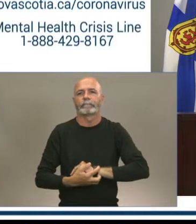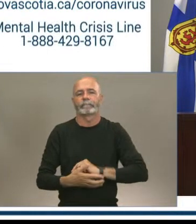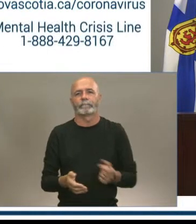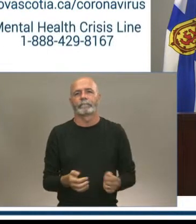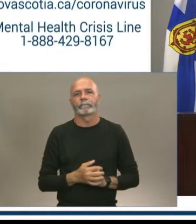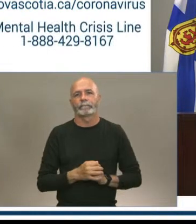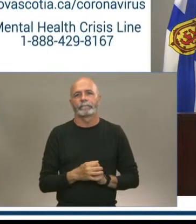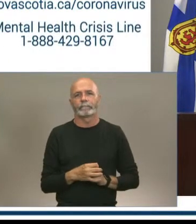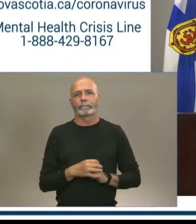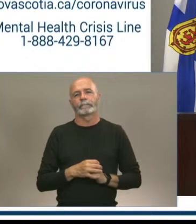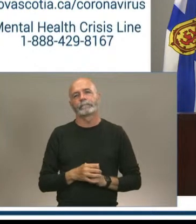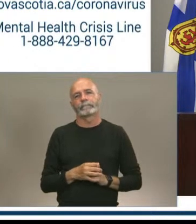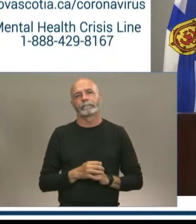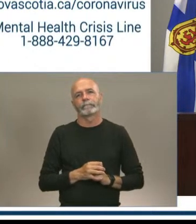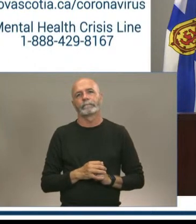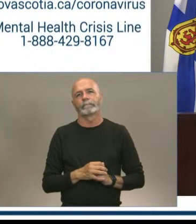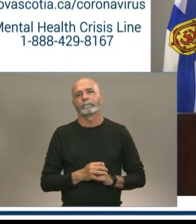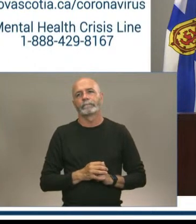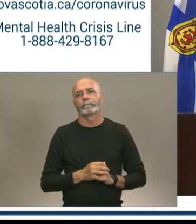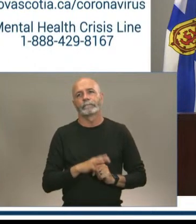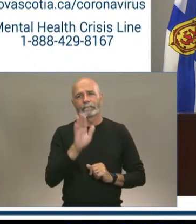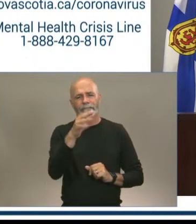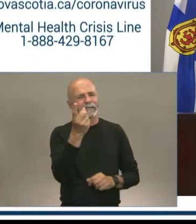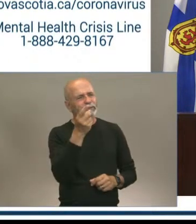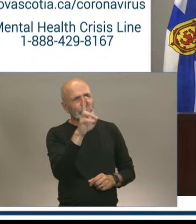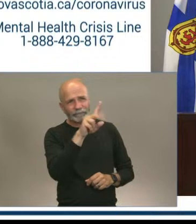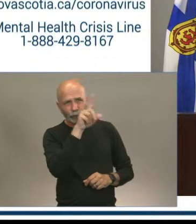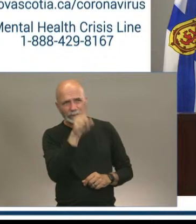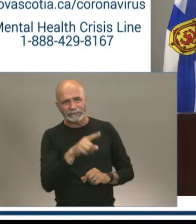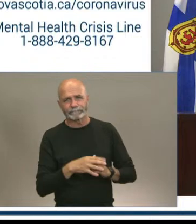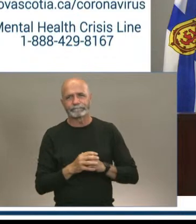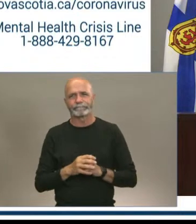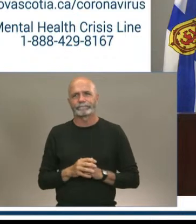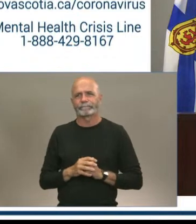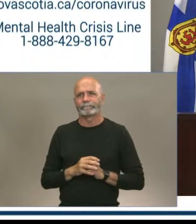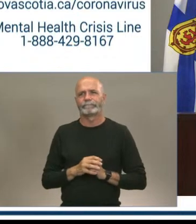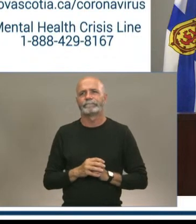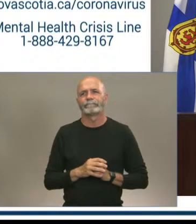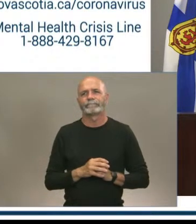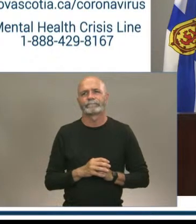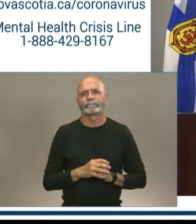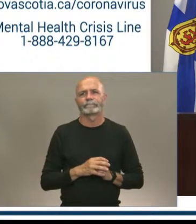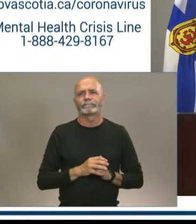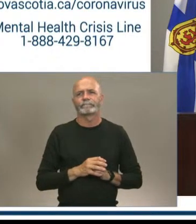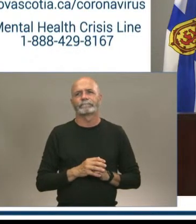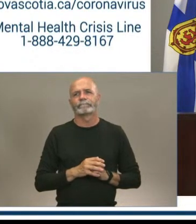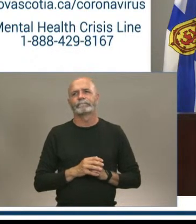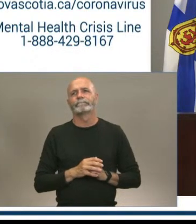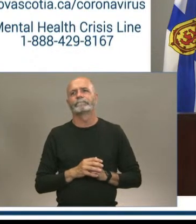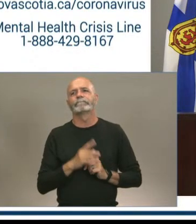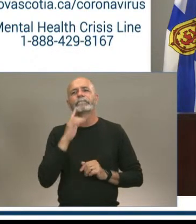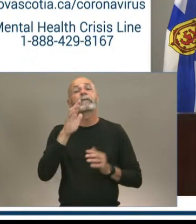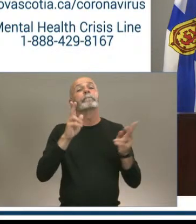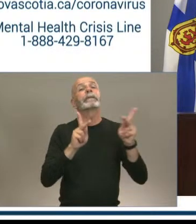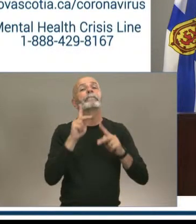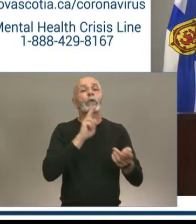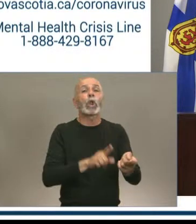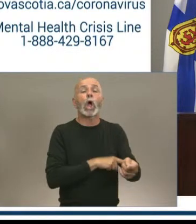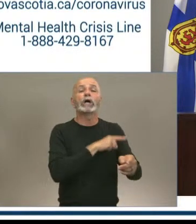you. Wondering, Dr. Strang, if you could talk a bit about when you expect more restrictions to be lifted for residents of long-term care homes who are